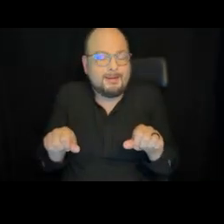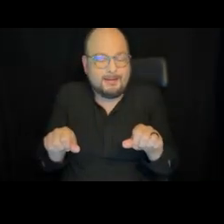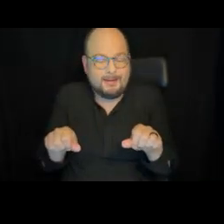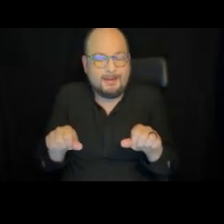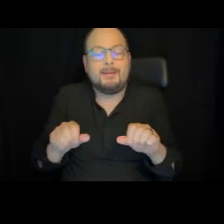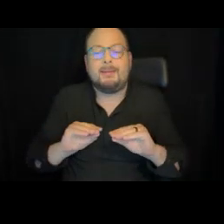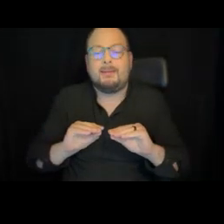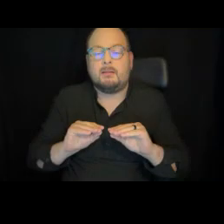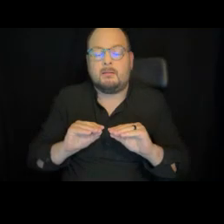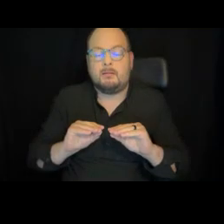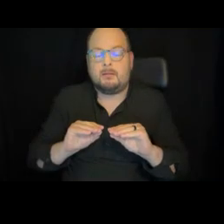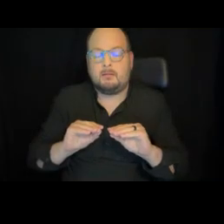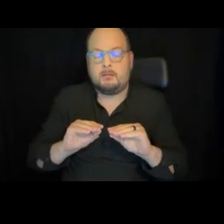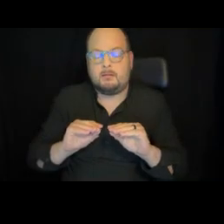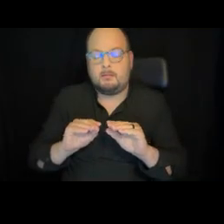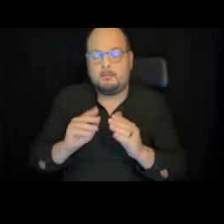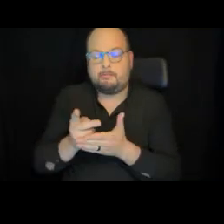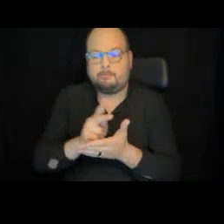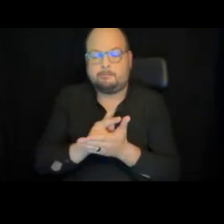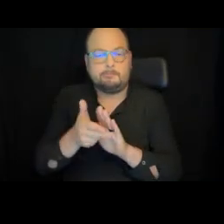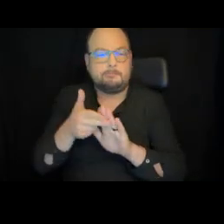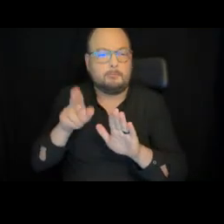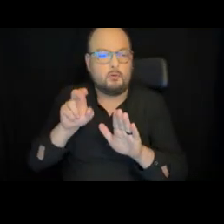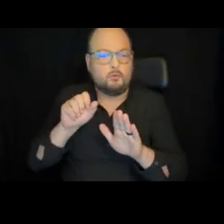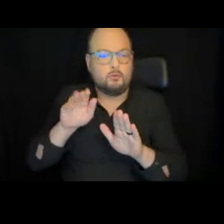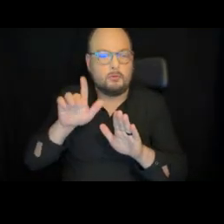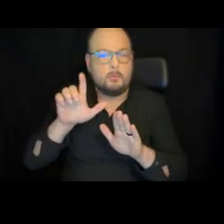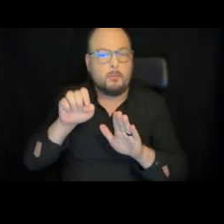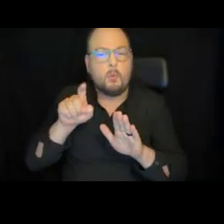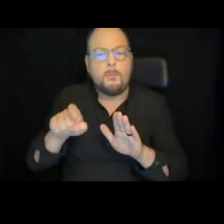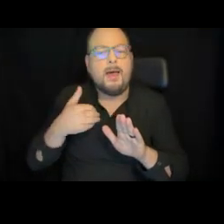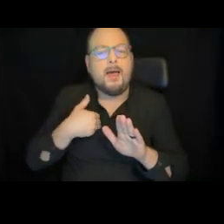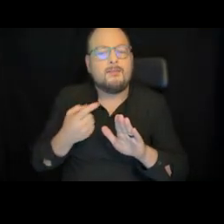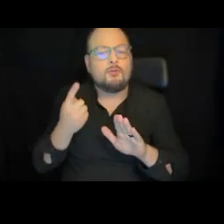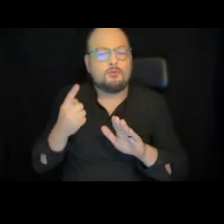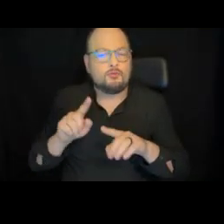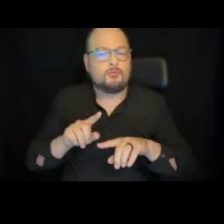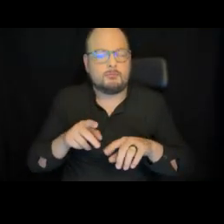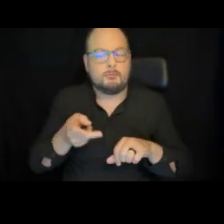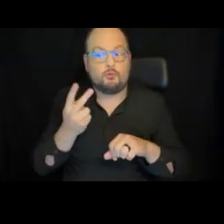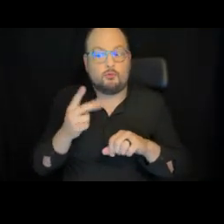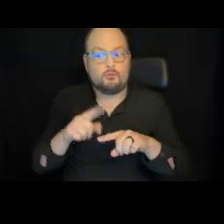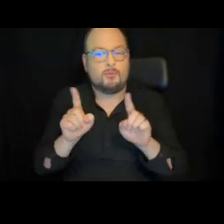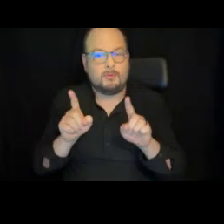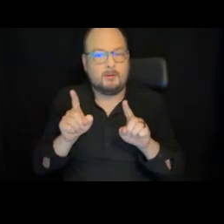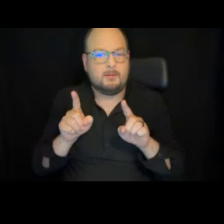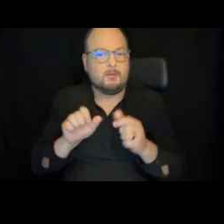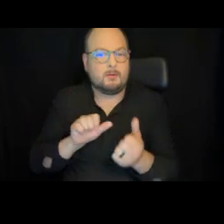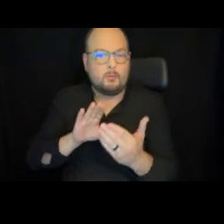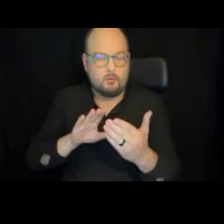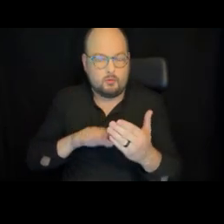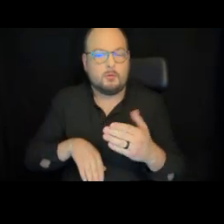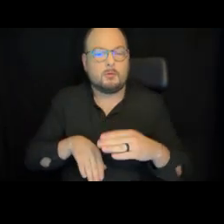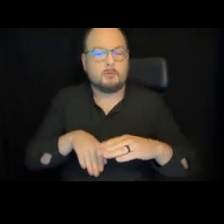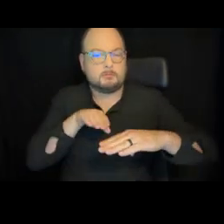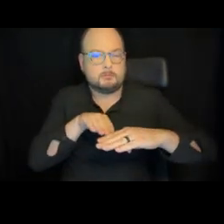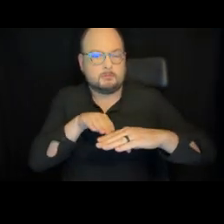primary approaches: the parallel approach and the perpendicular approach.